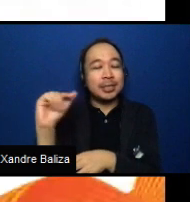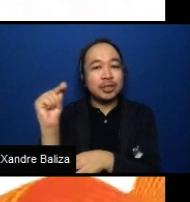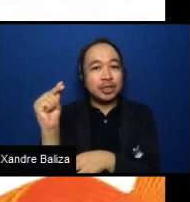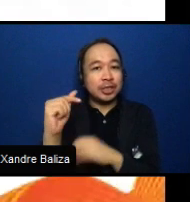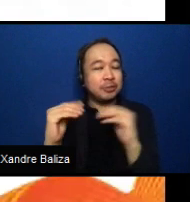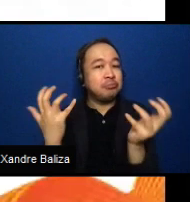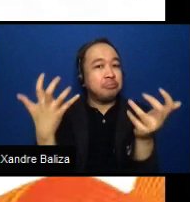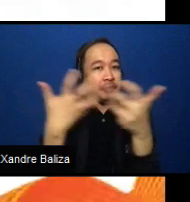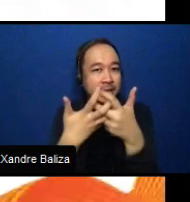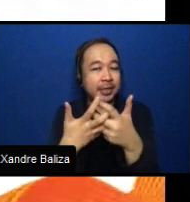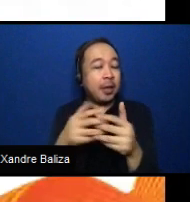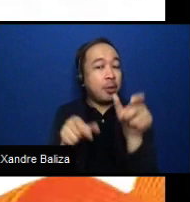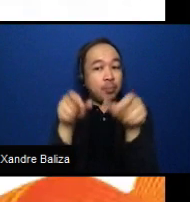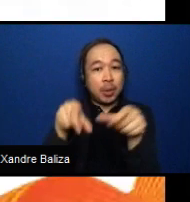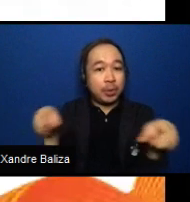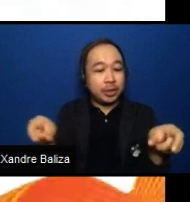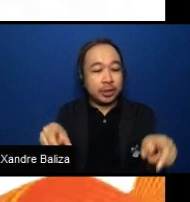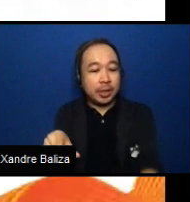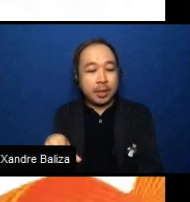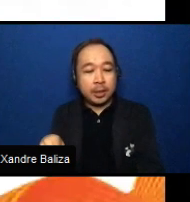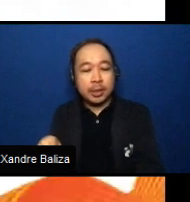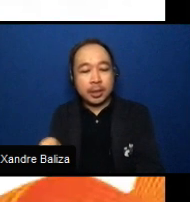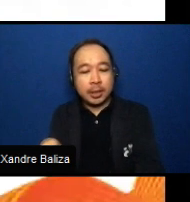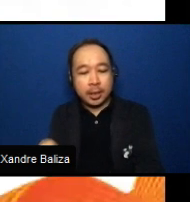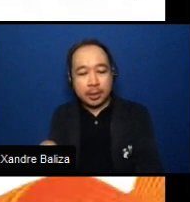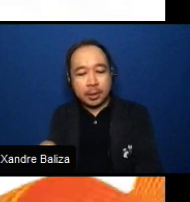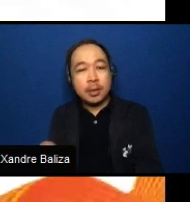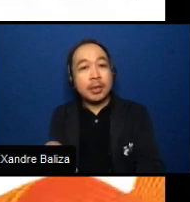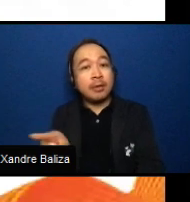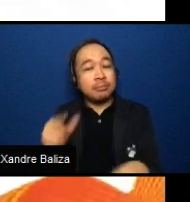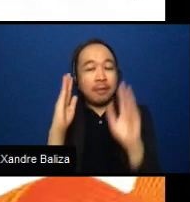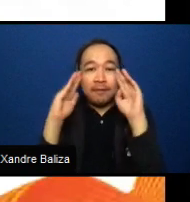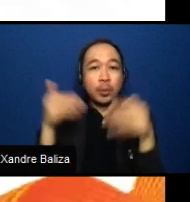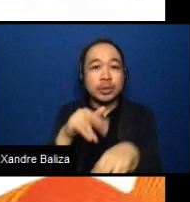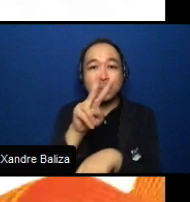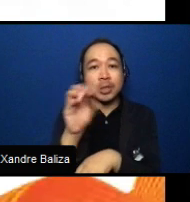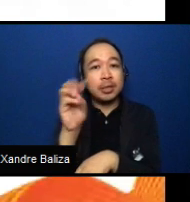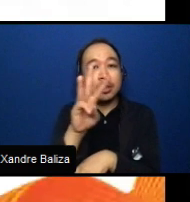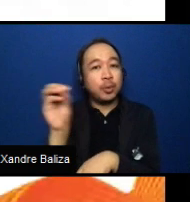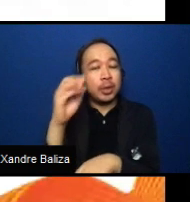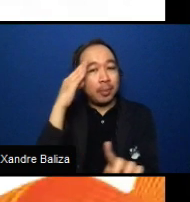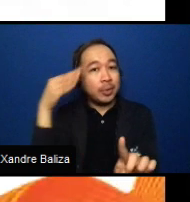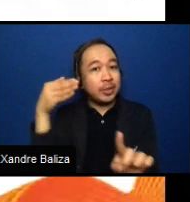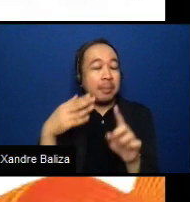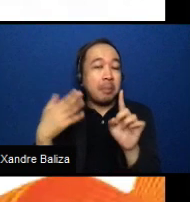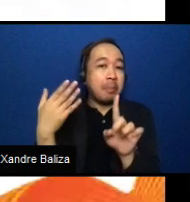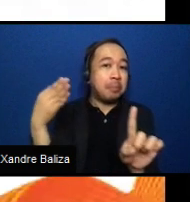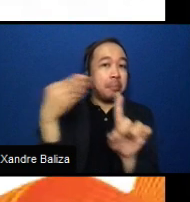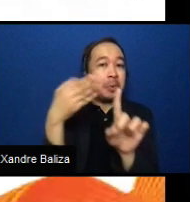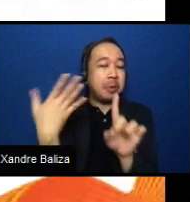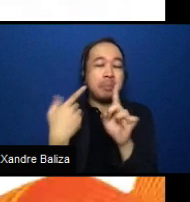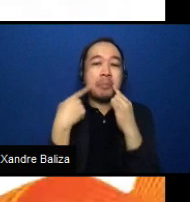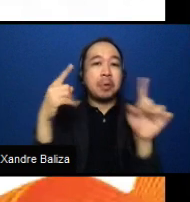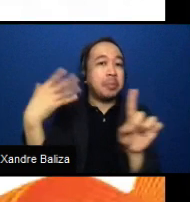development concerns are therefore the core of the 2030 Agenda. And the achievement of the Population and Development Agenda will contribute to the